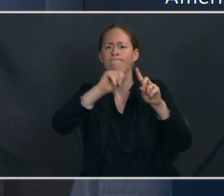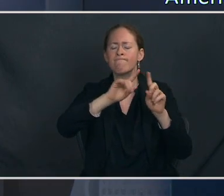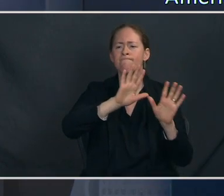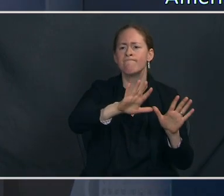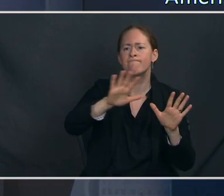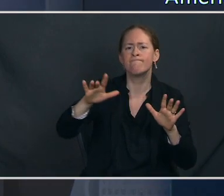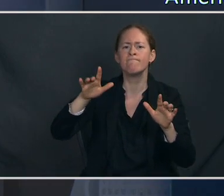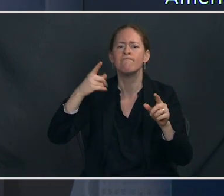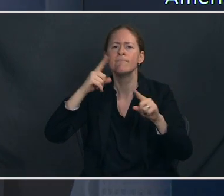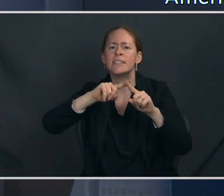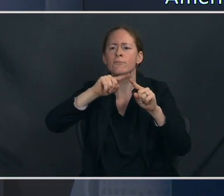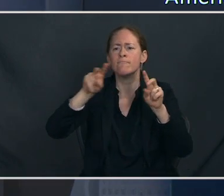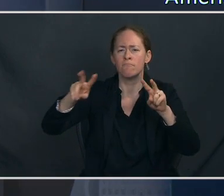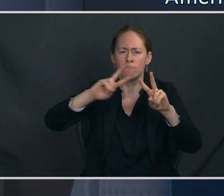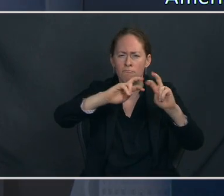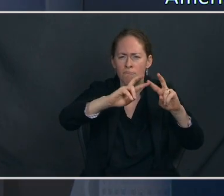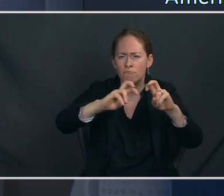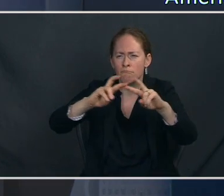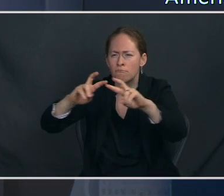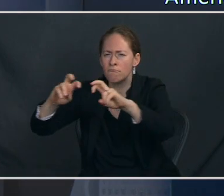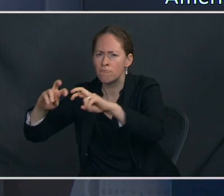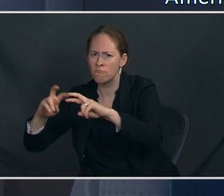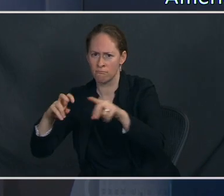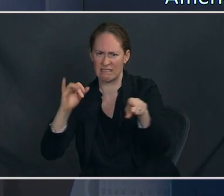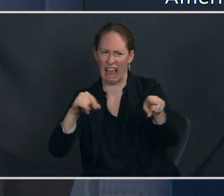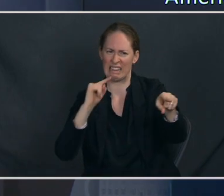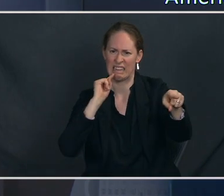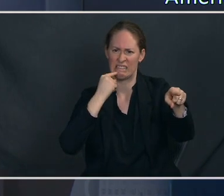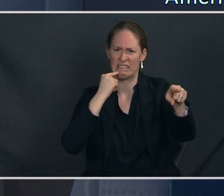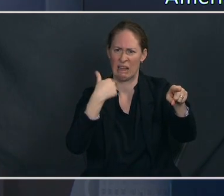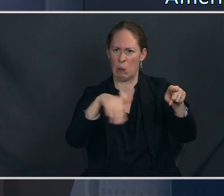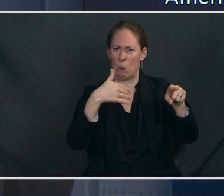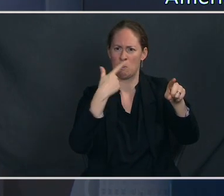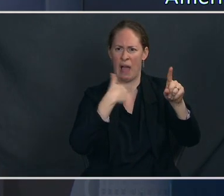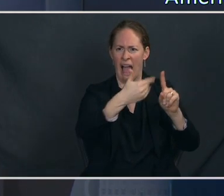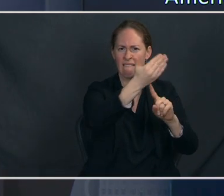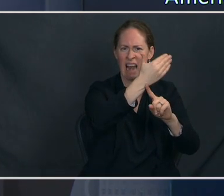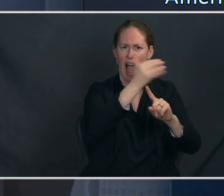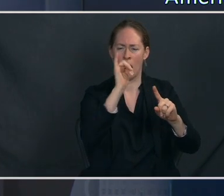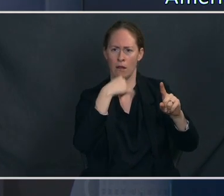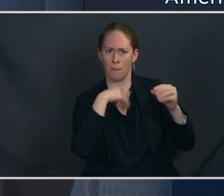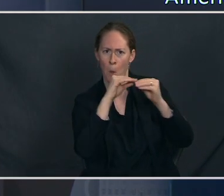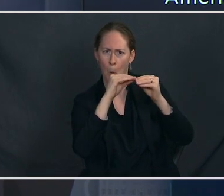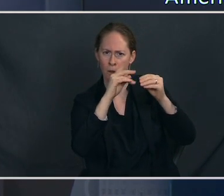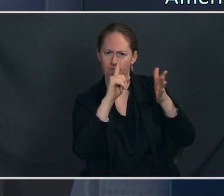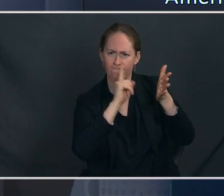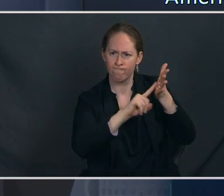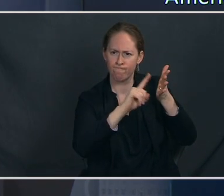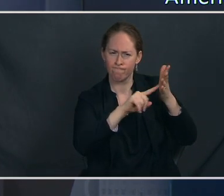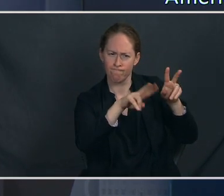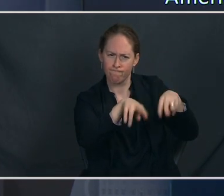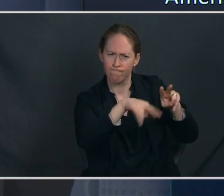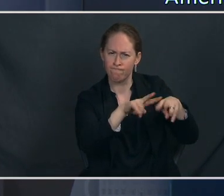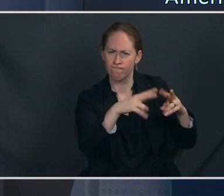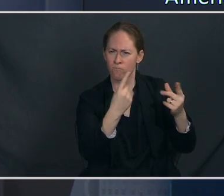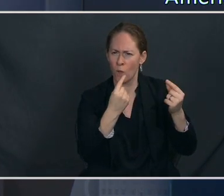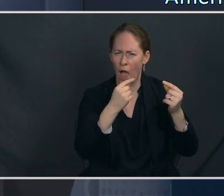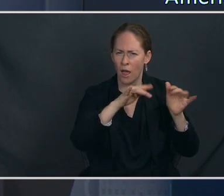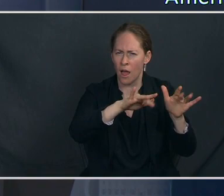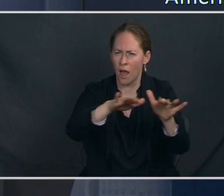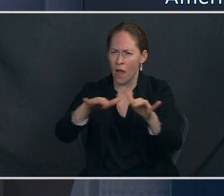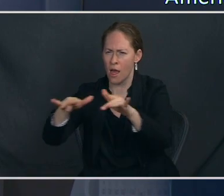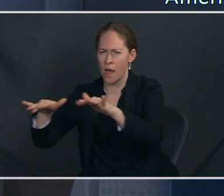nature of this threat and challenge and its origins and roots, and thus provide policymakers